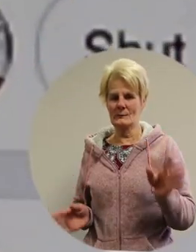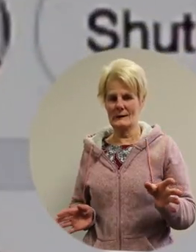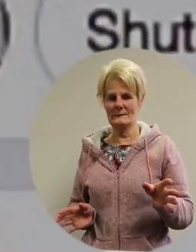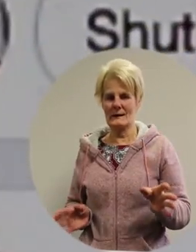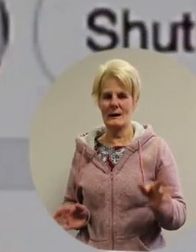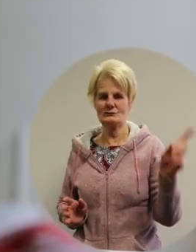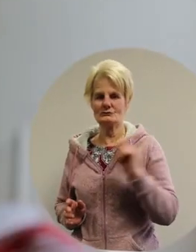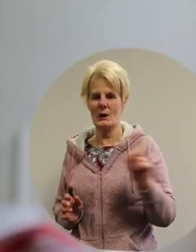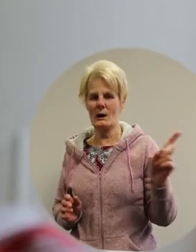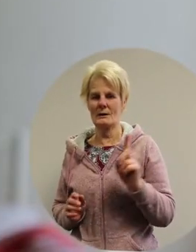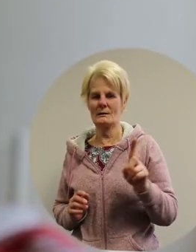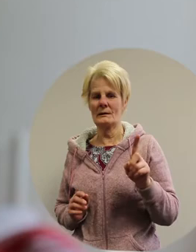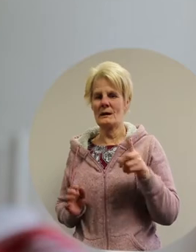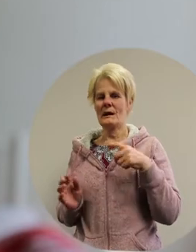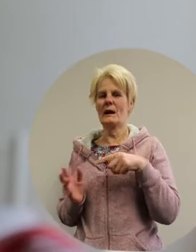If